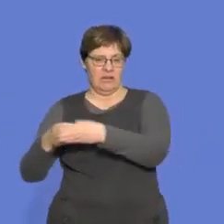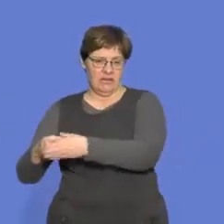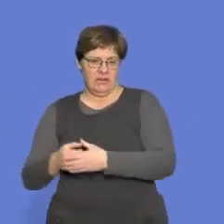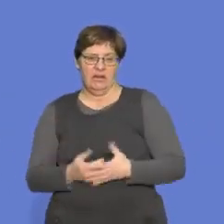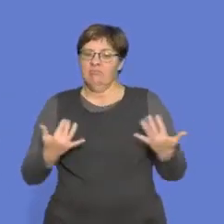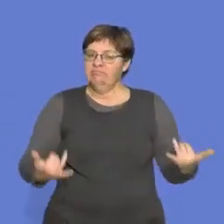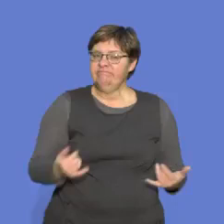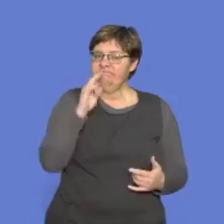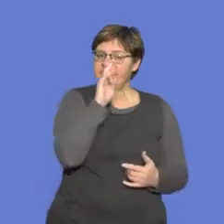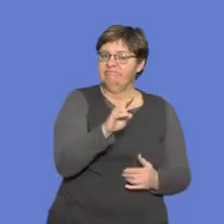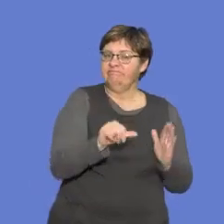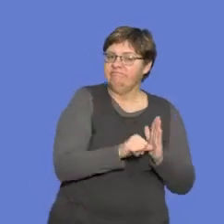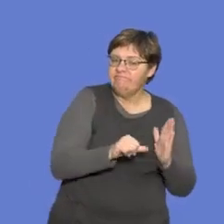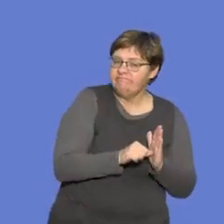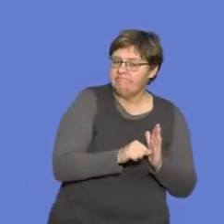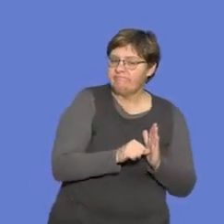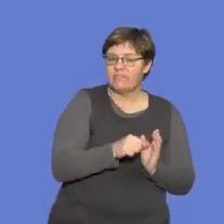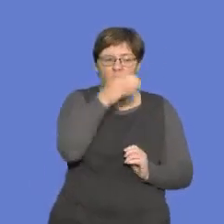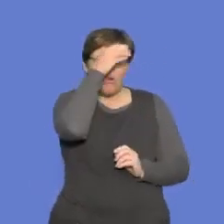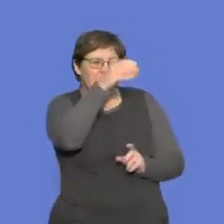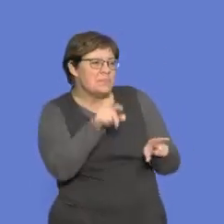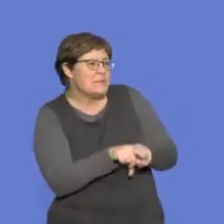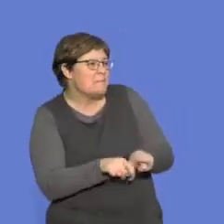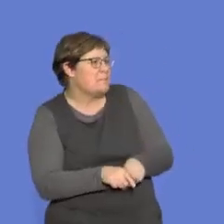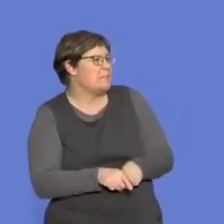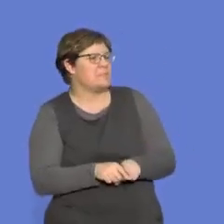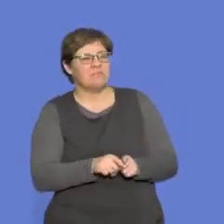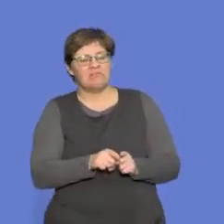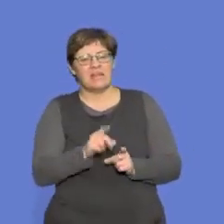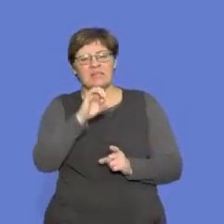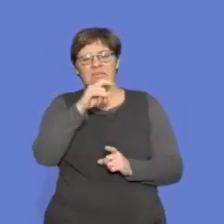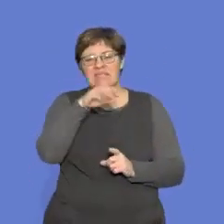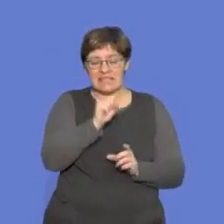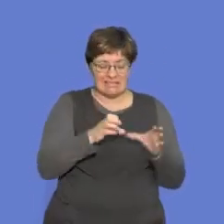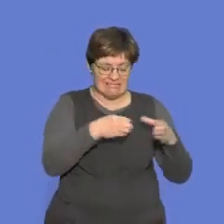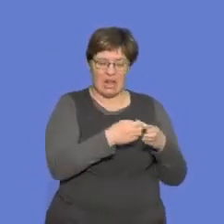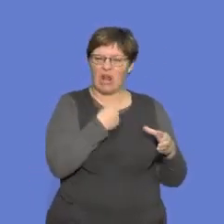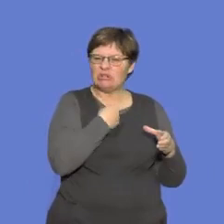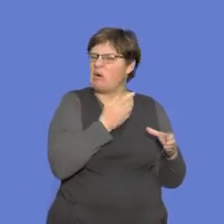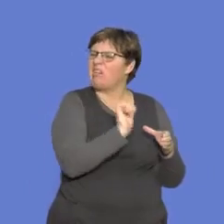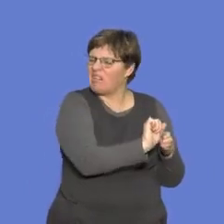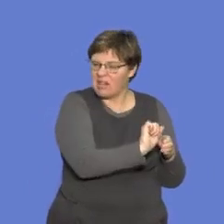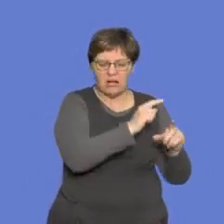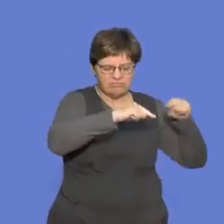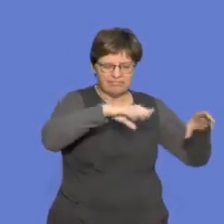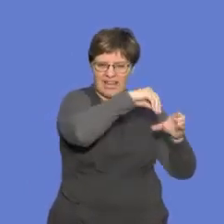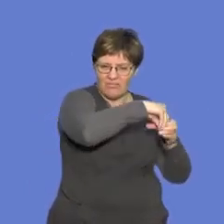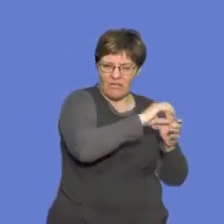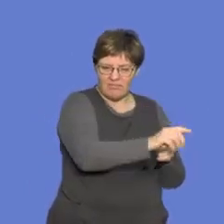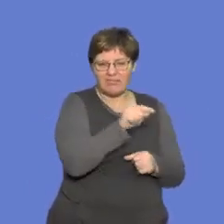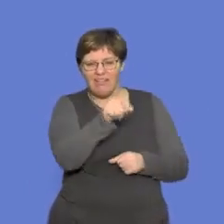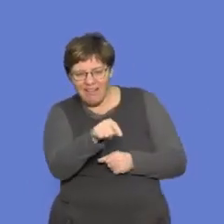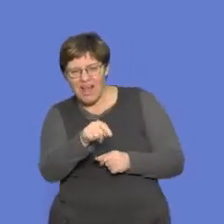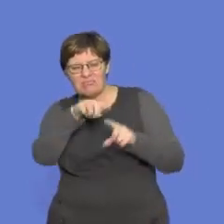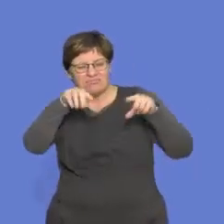just looked at the importance of concepts such as species diversity, genetic diversity, and ecosystem diversity.